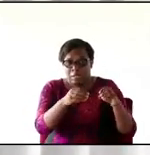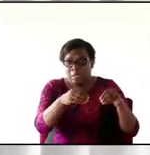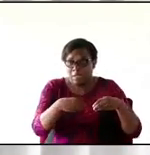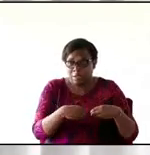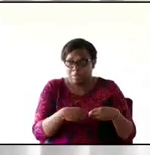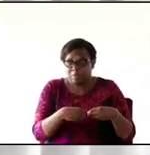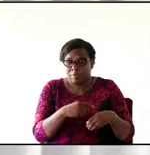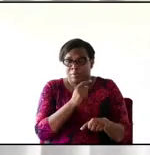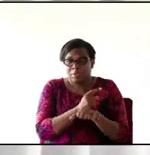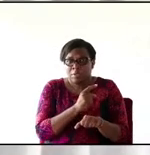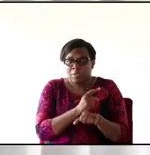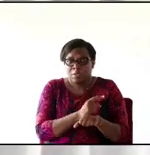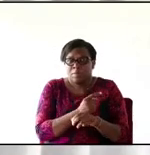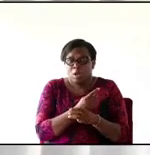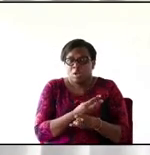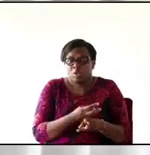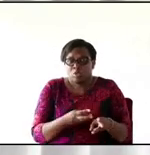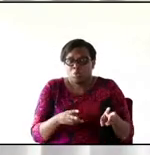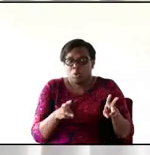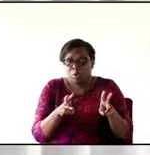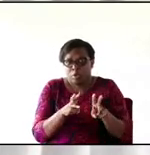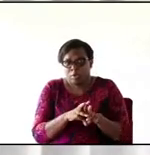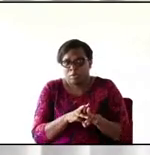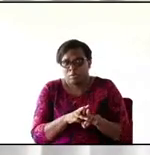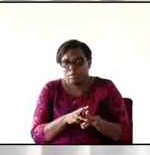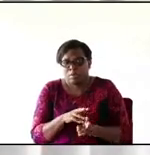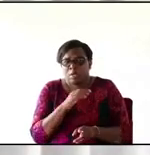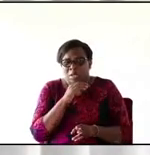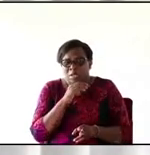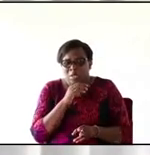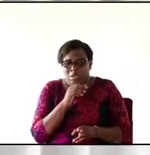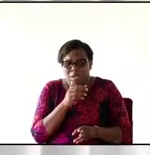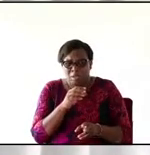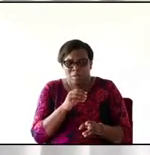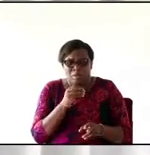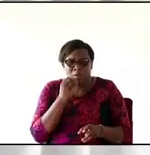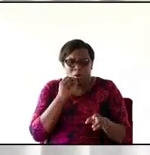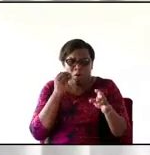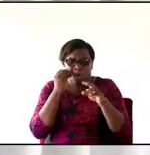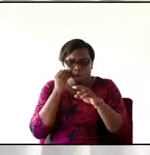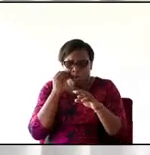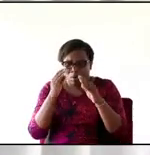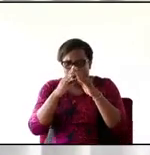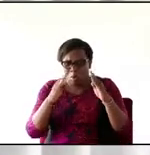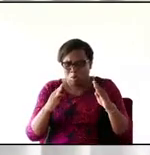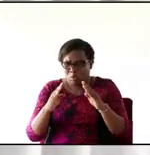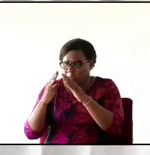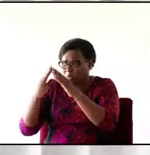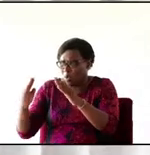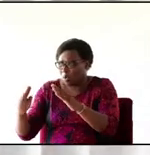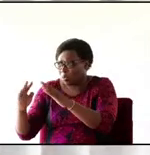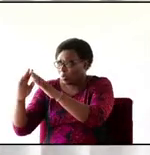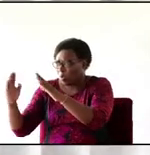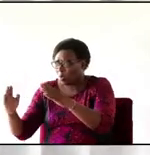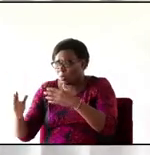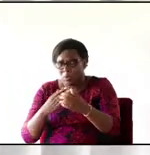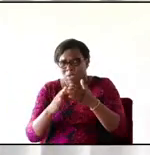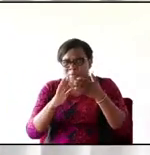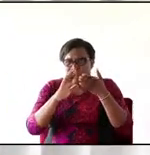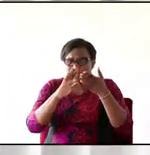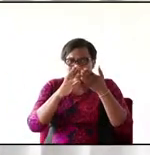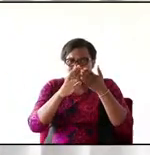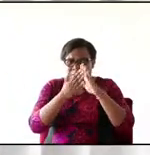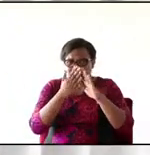labor is worthy of his wages. Do not go from house to house. Whatever city you enter and they receive